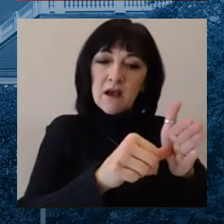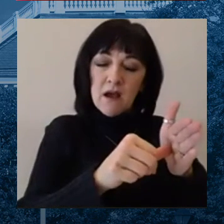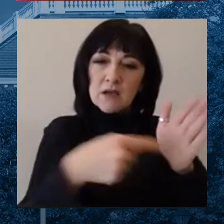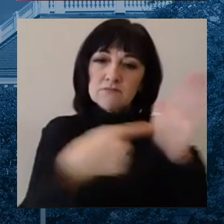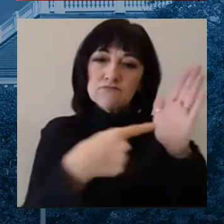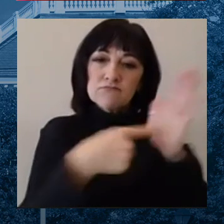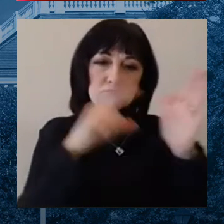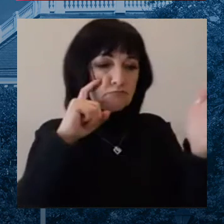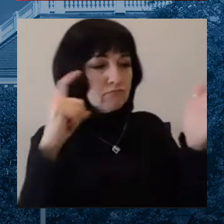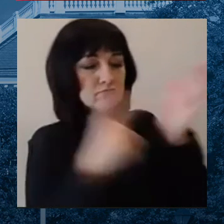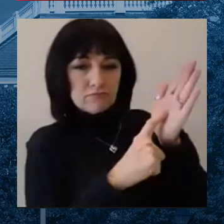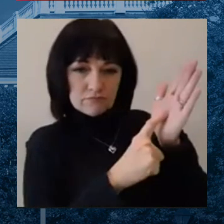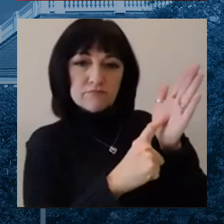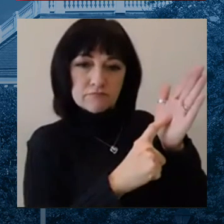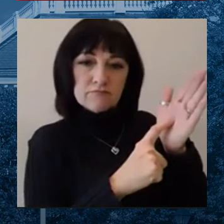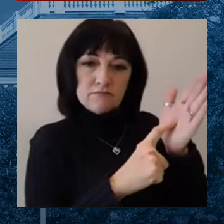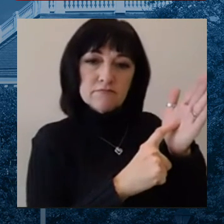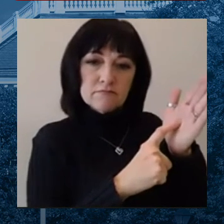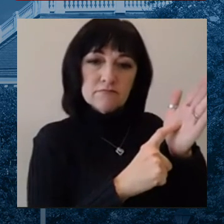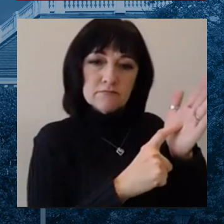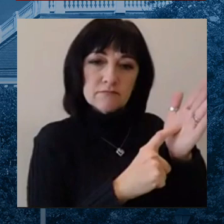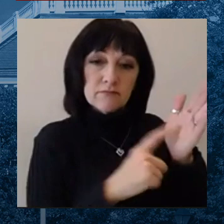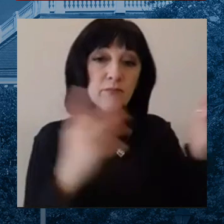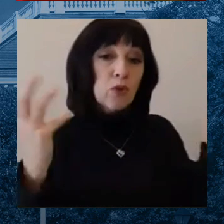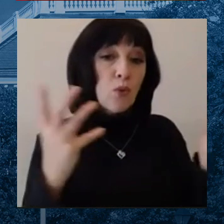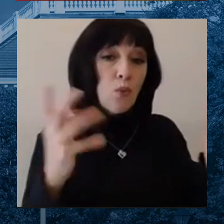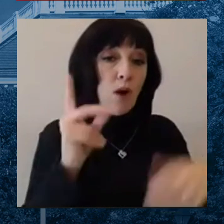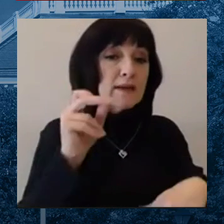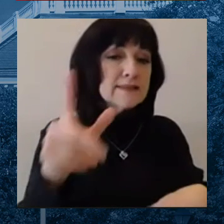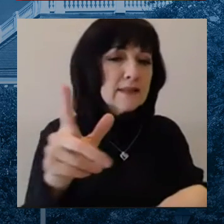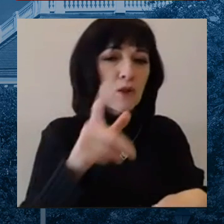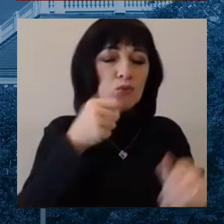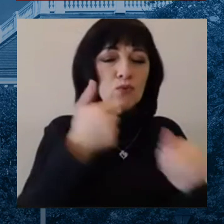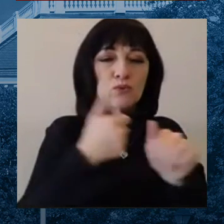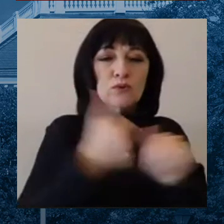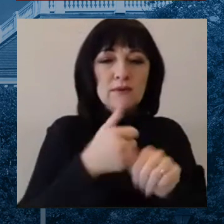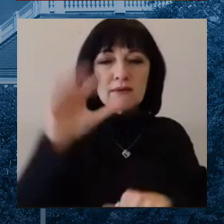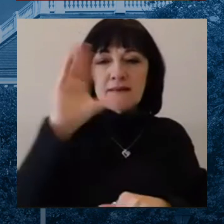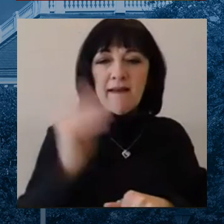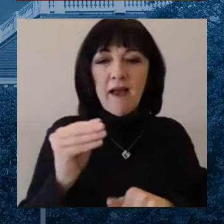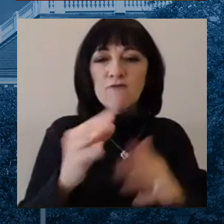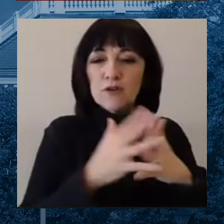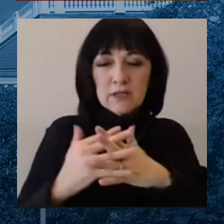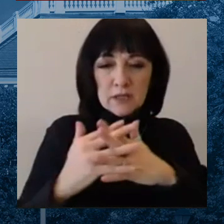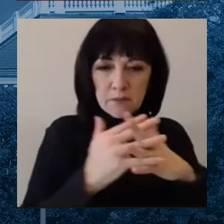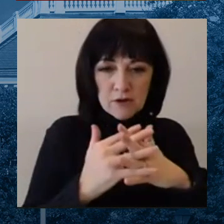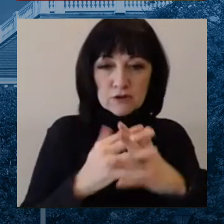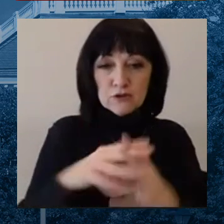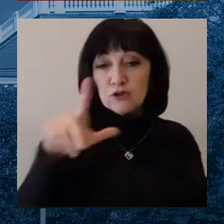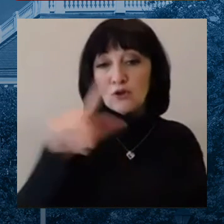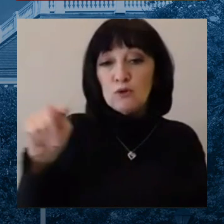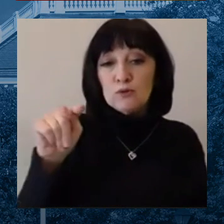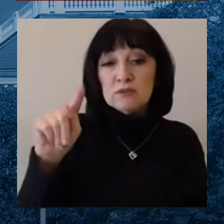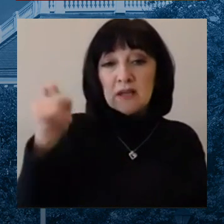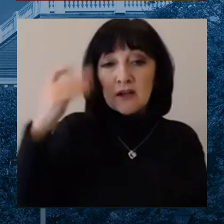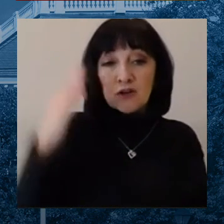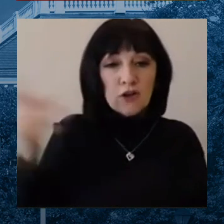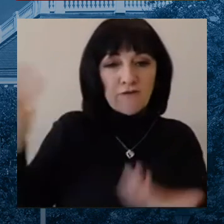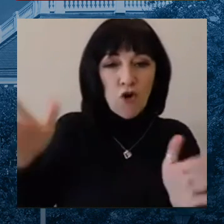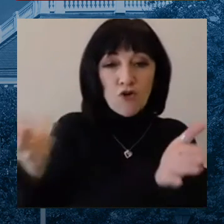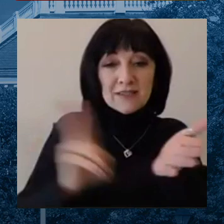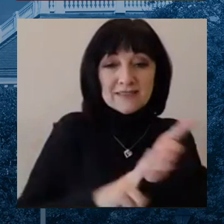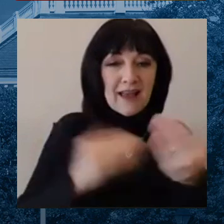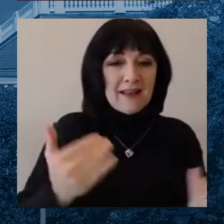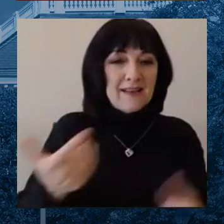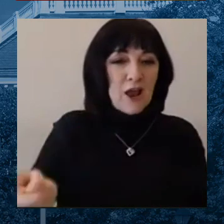and contributions of Delawareans of African descent. Our Lieutenant Governor has already signed it,